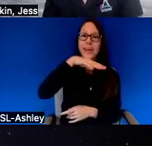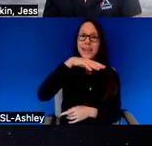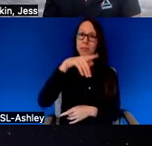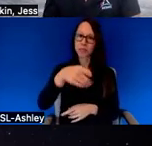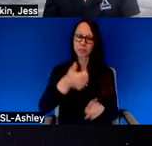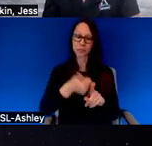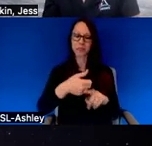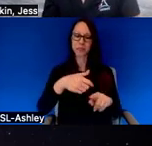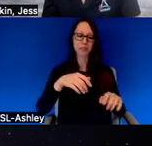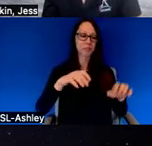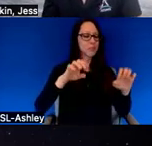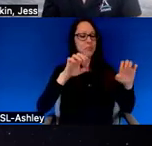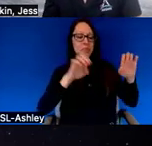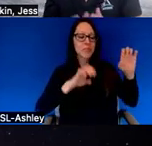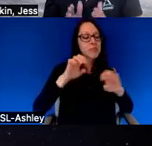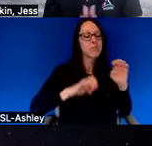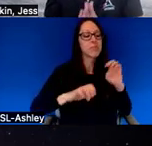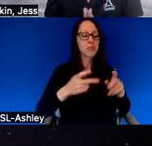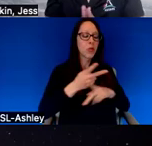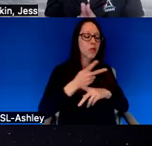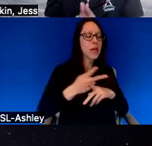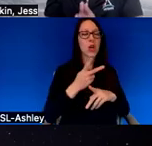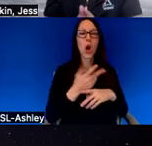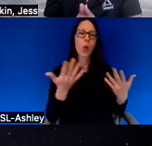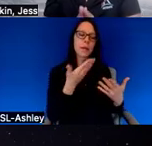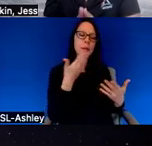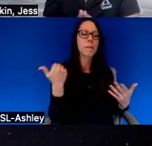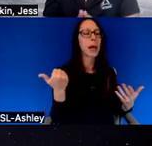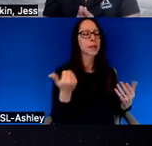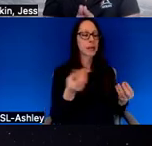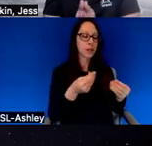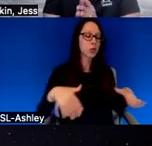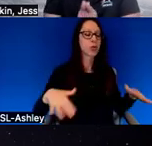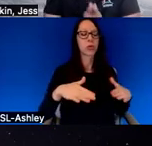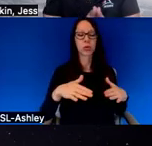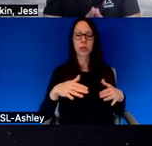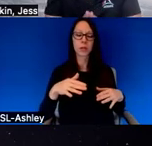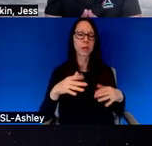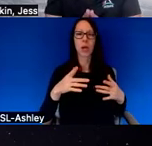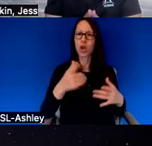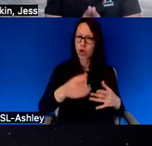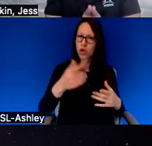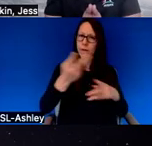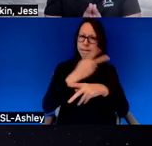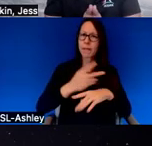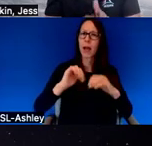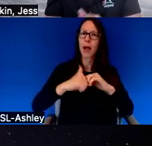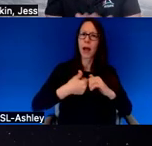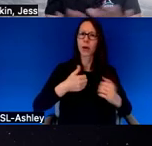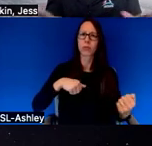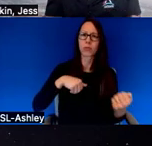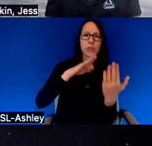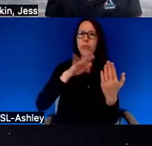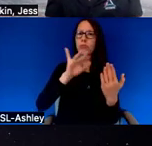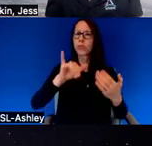will work, what nutrients you think will work. How do you think we can address the problems that are growing plants on the moon. And then you can